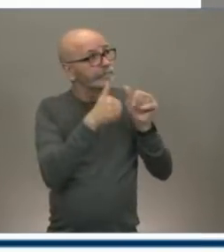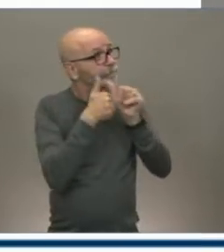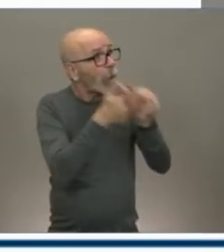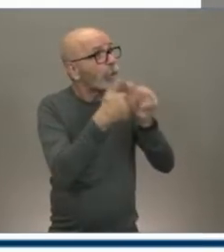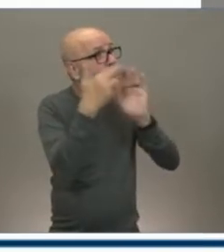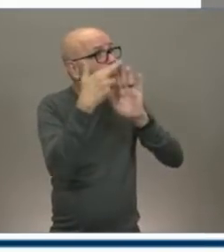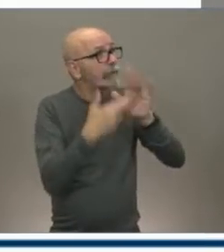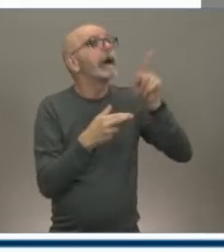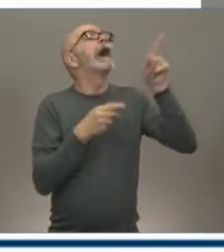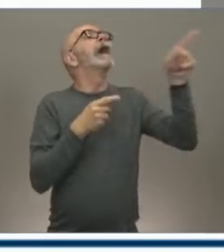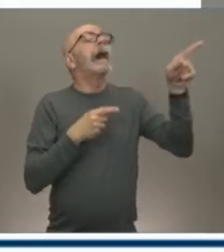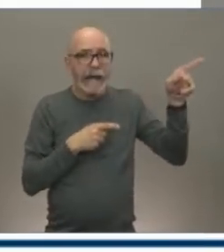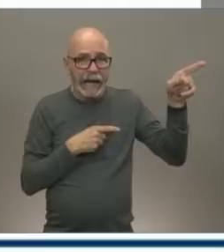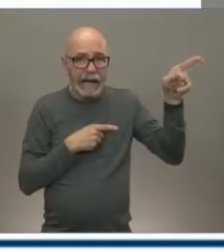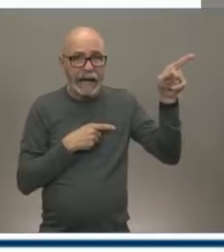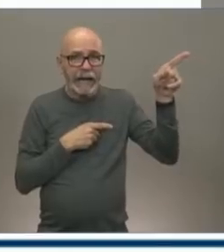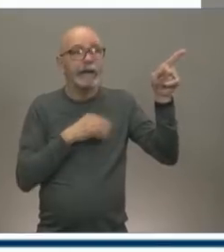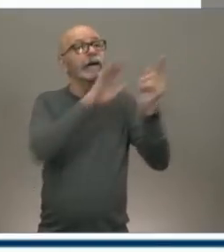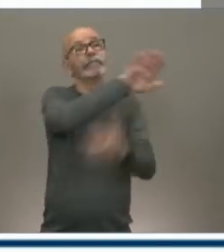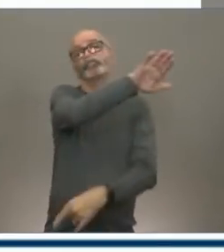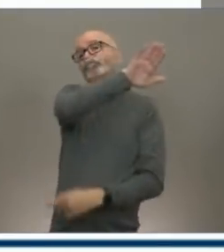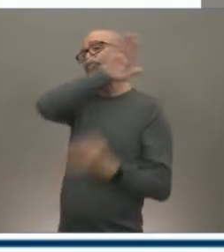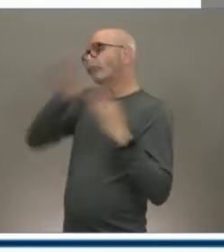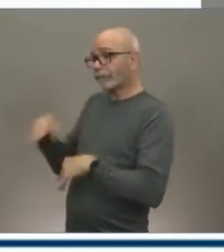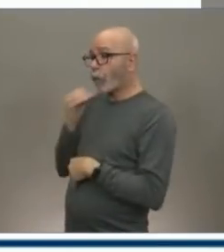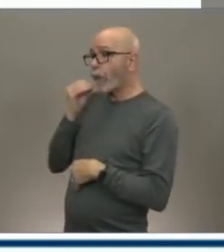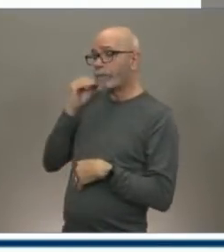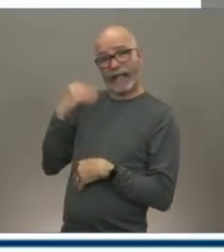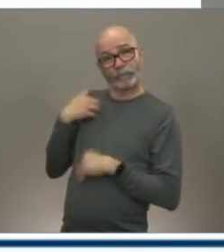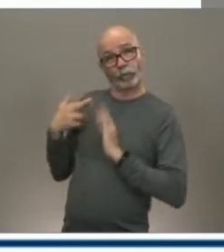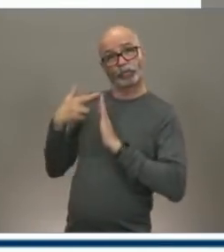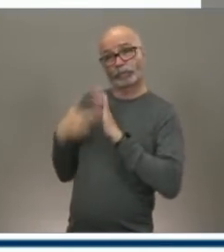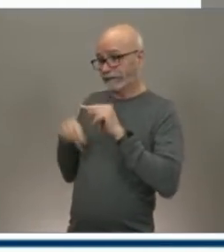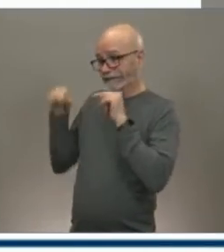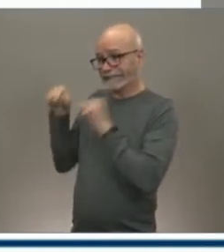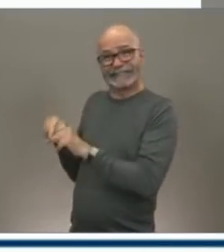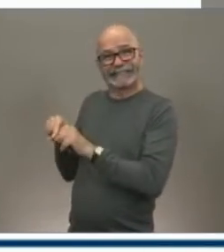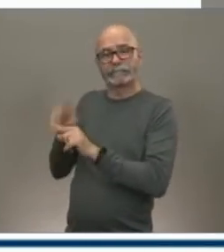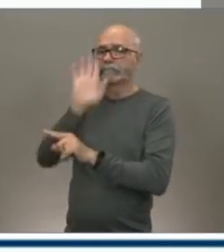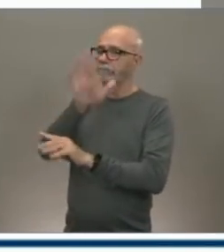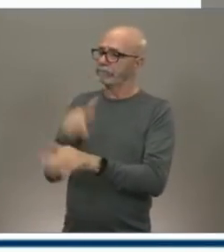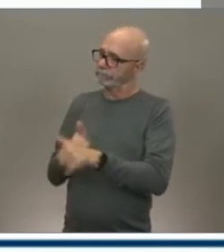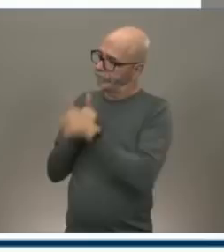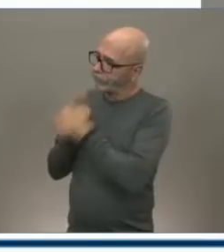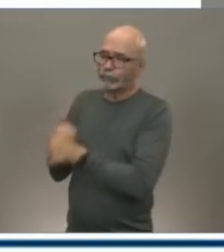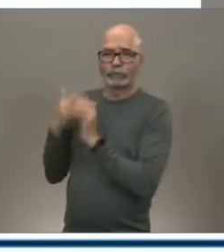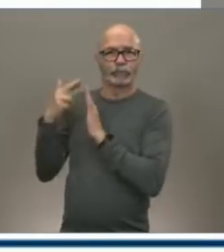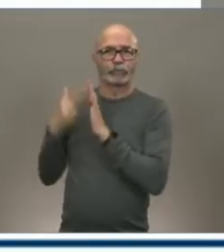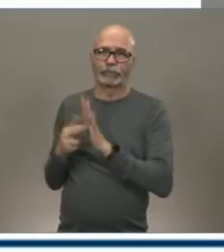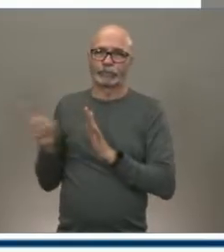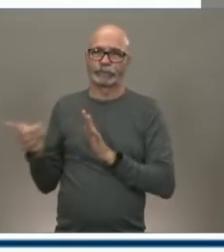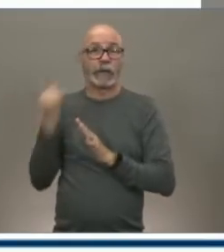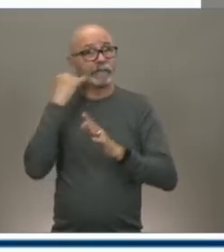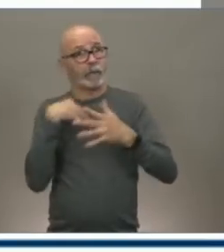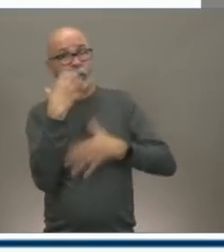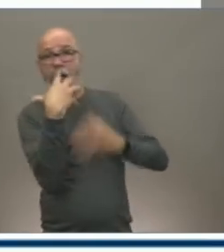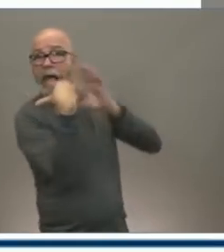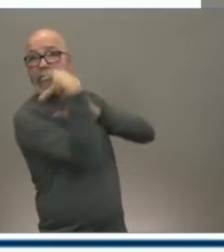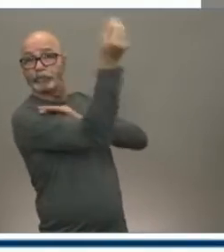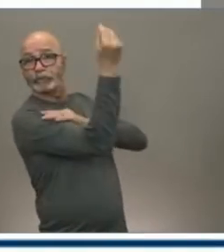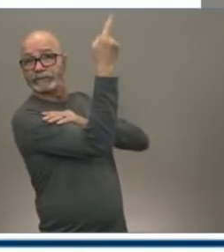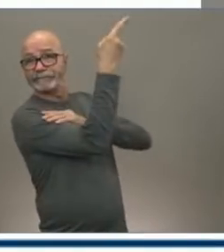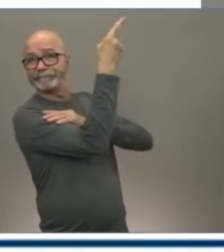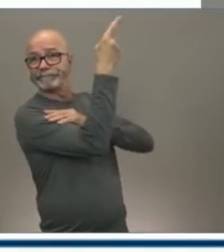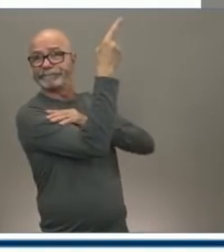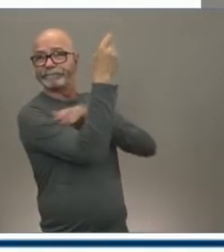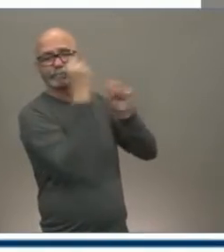back. And if you are hosting guests from outside of Atlantic Canada, you'll need to know that what is required of them and the members